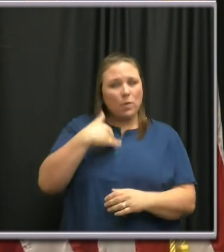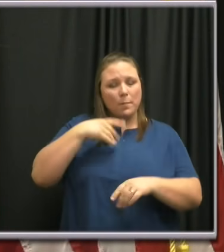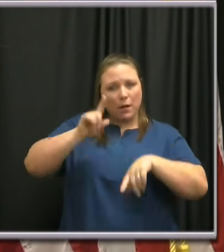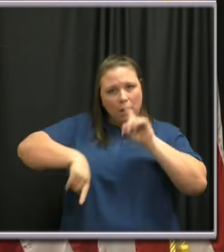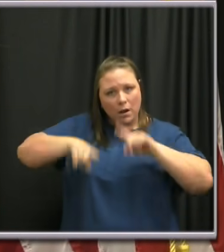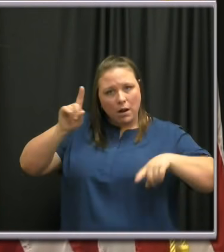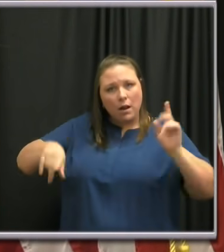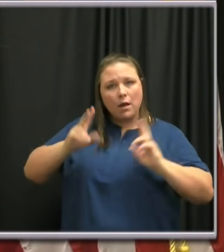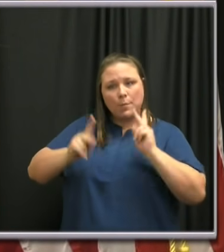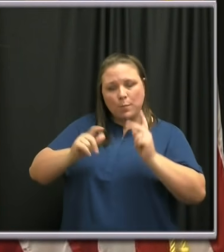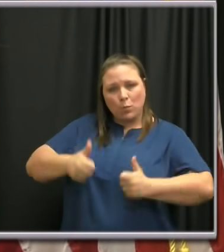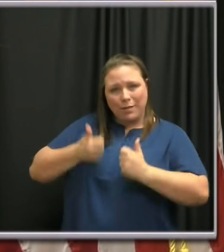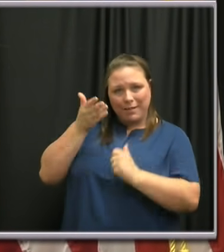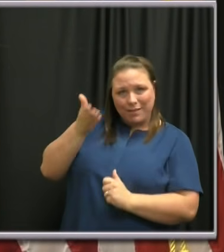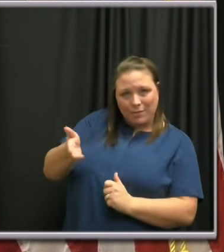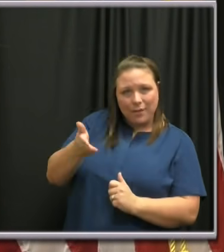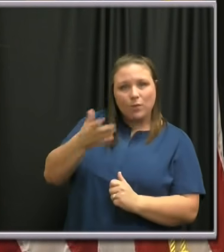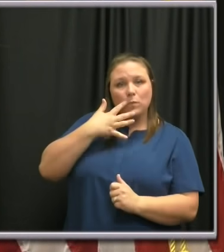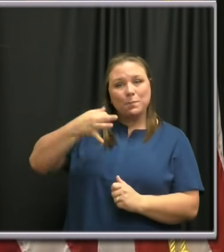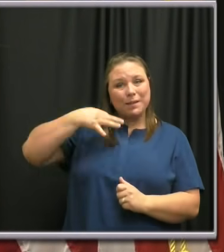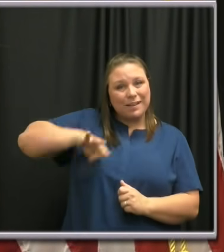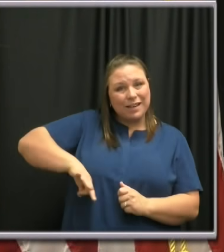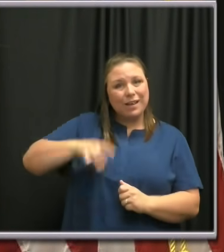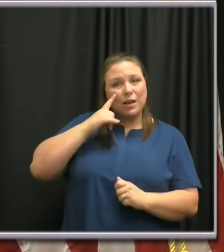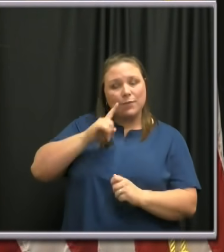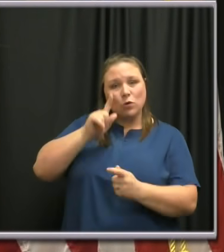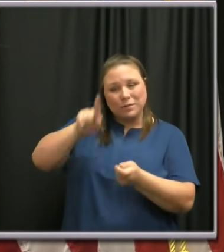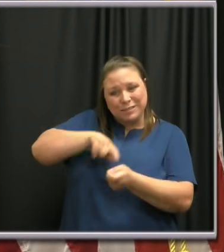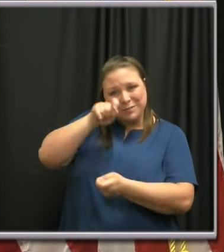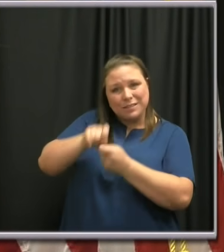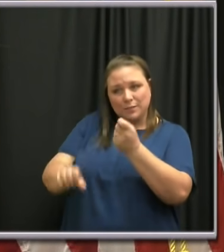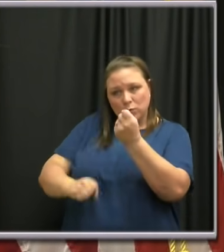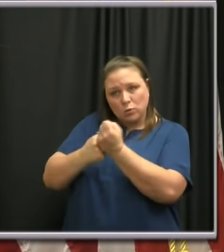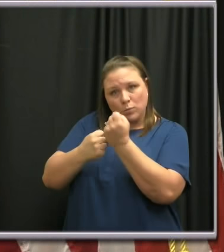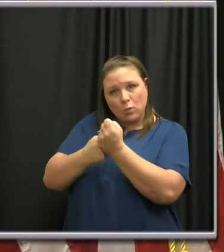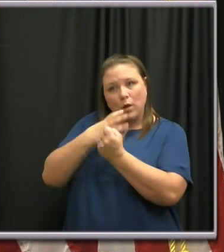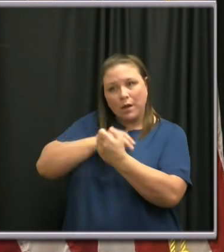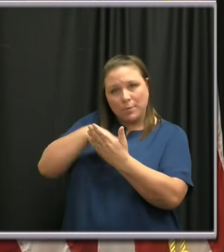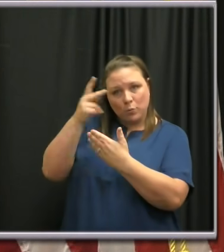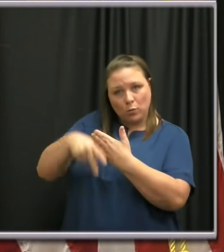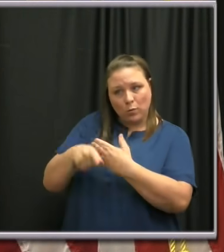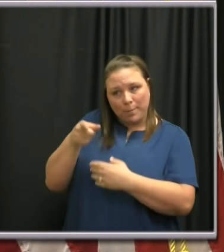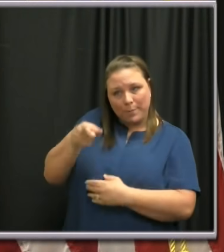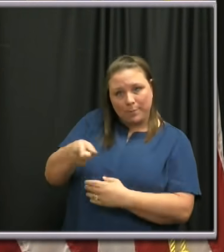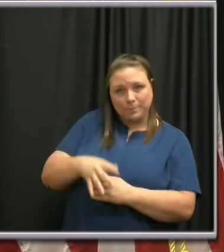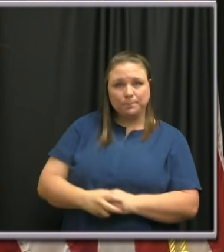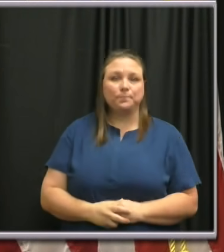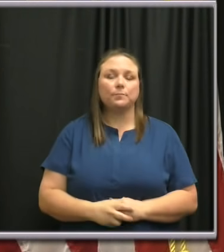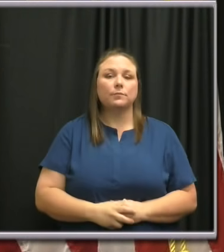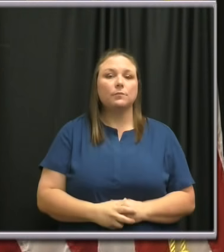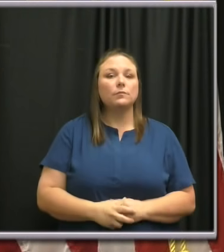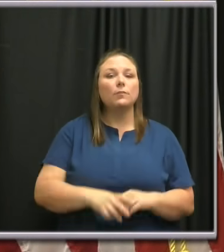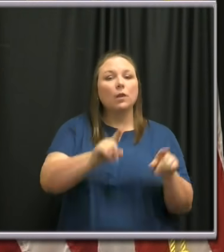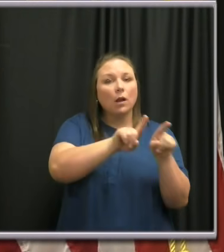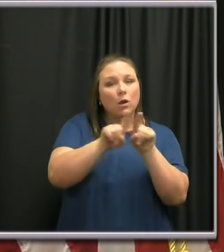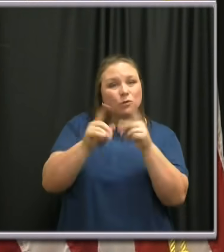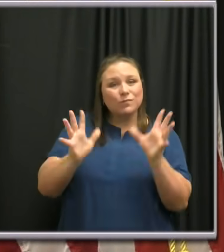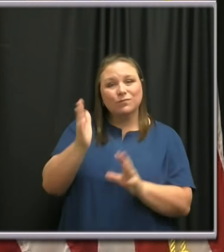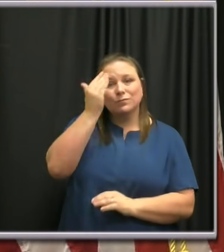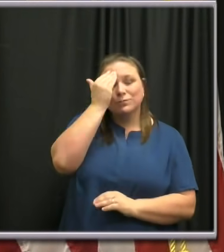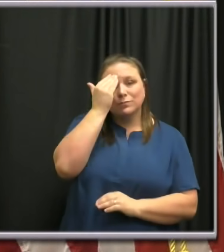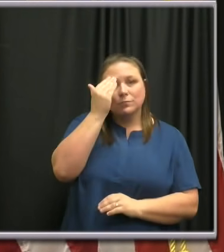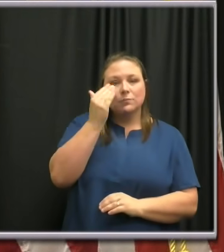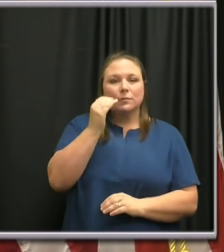communities that reside here that can benefit from tailored support and programming. We also know that there